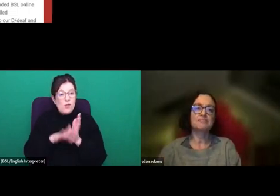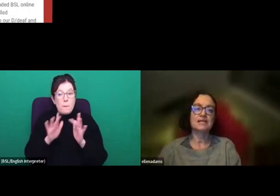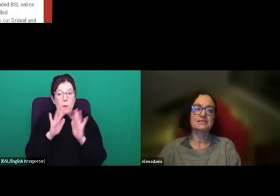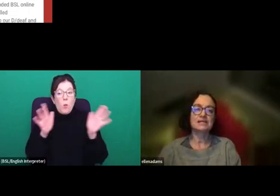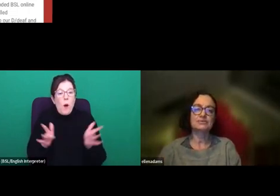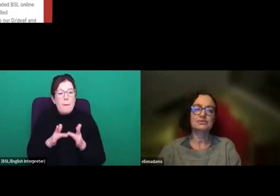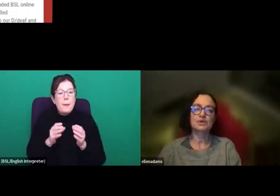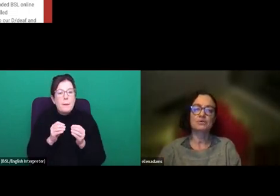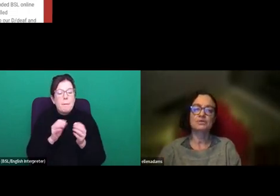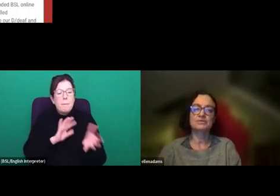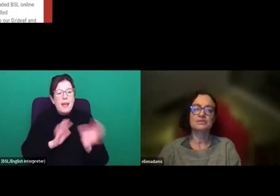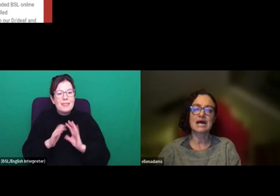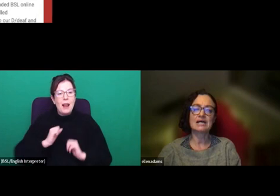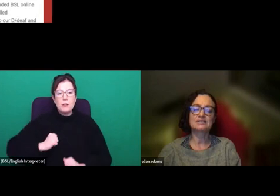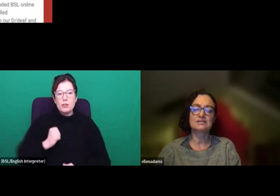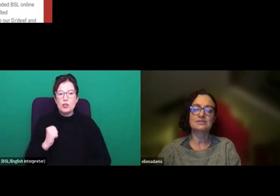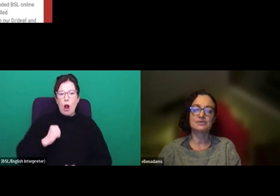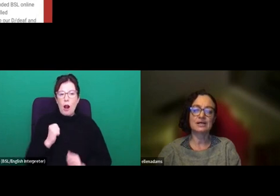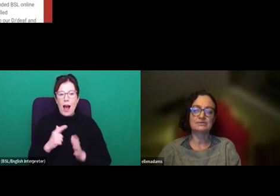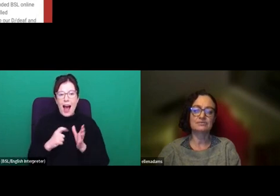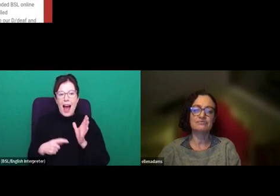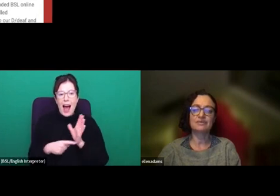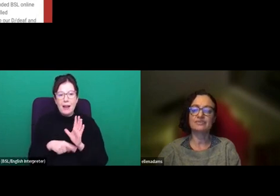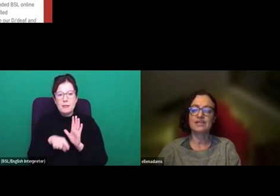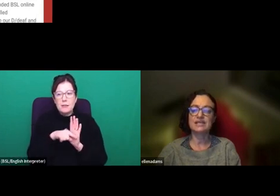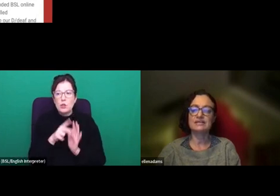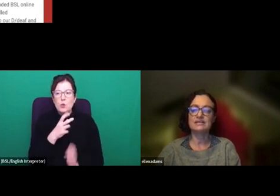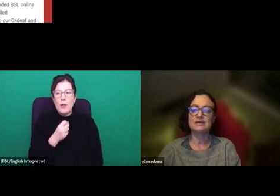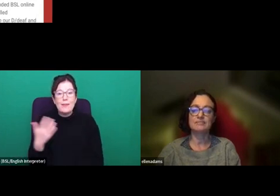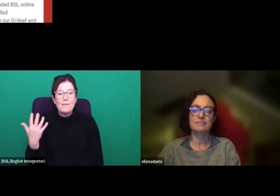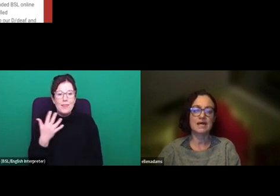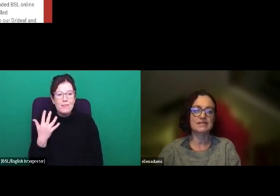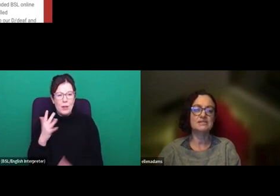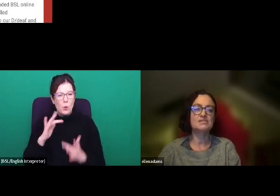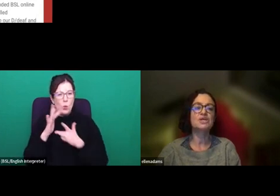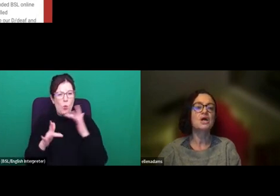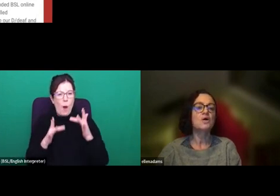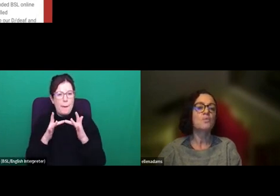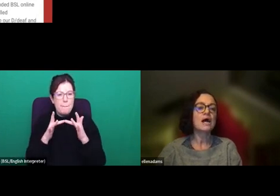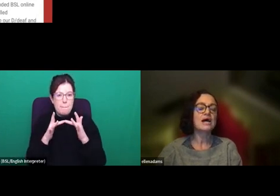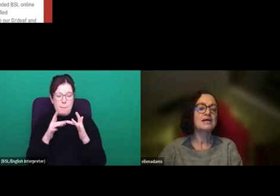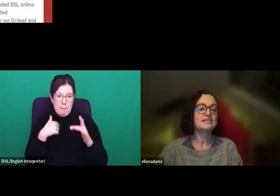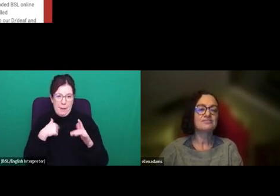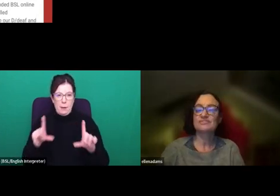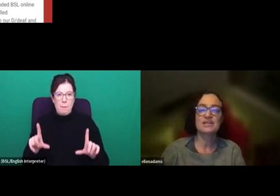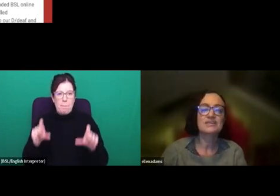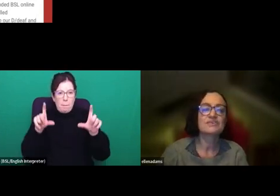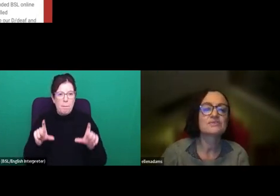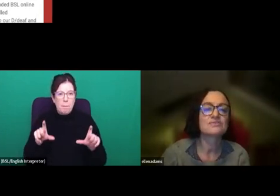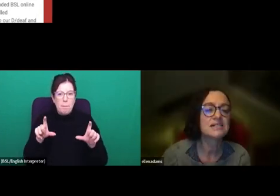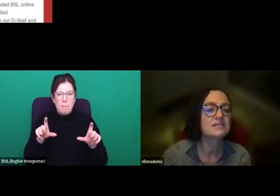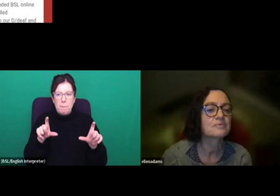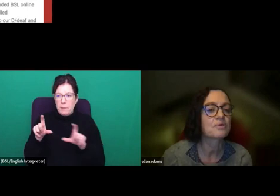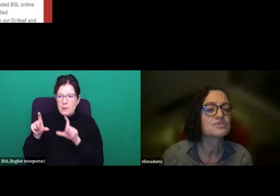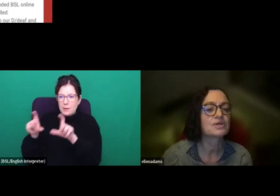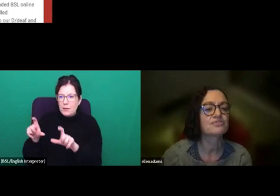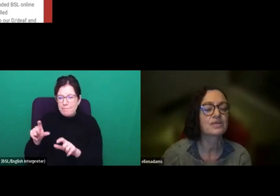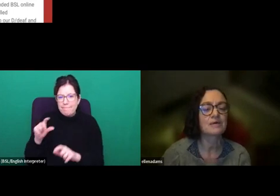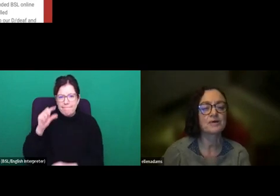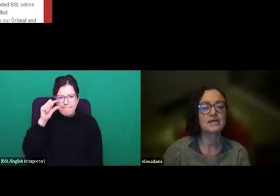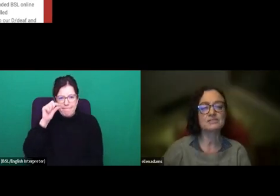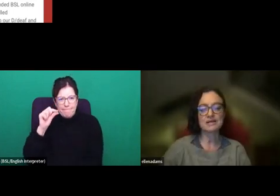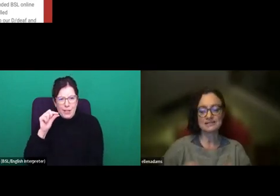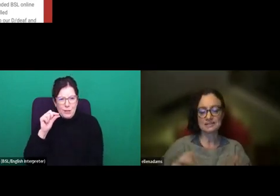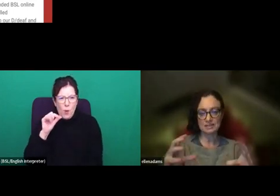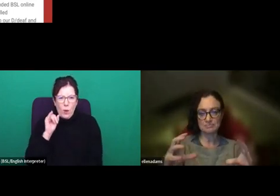the BSL Scotland Act 2015 page, where it's very difficult to read. I apologise